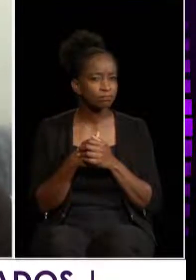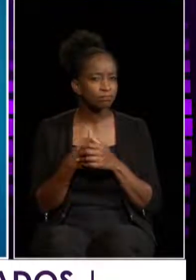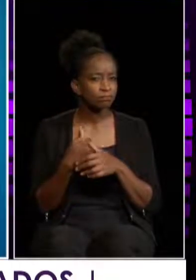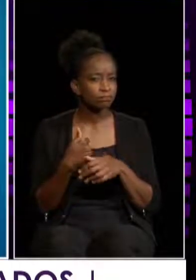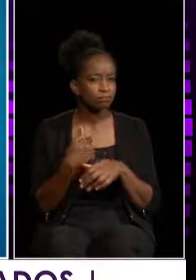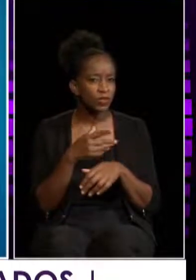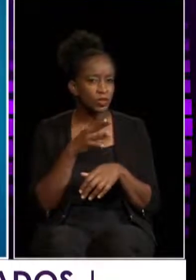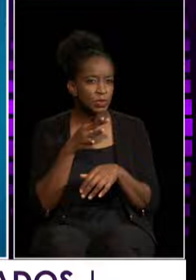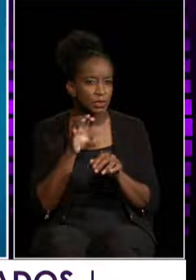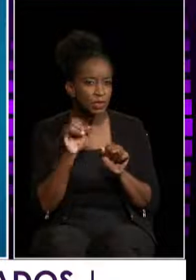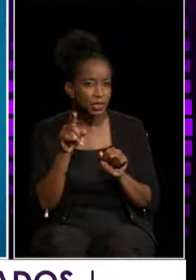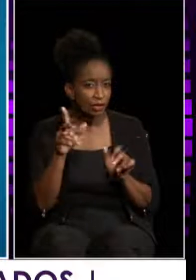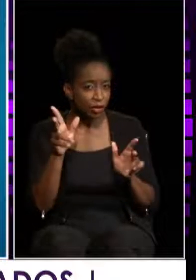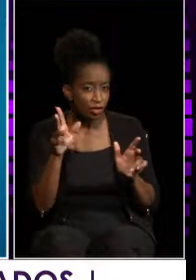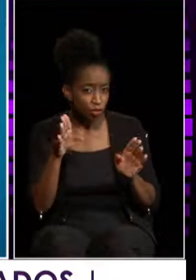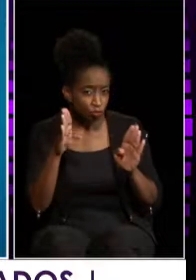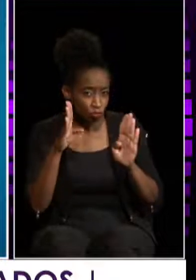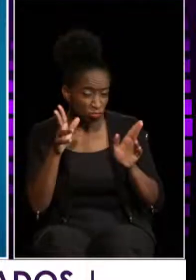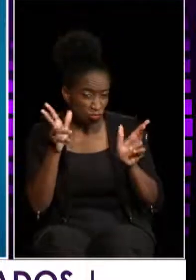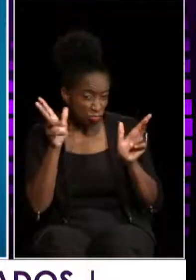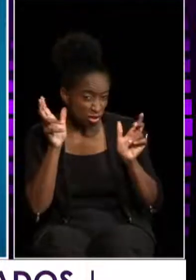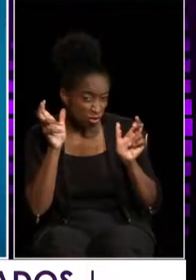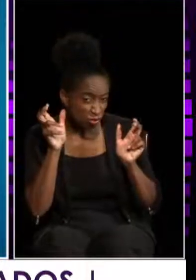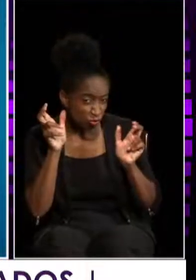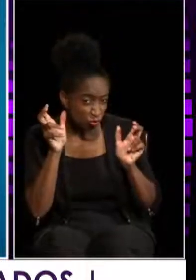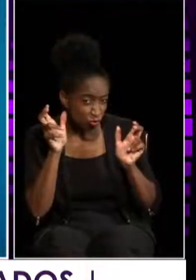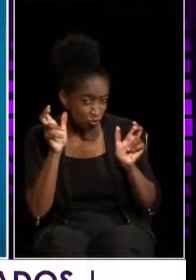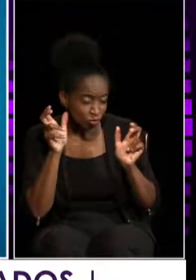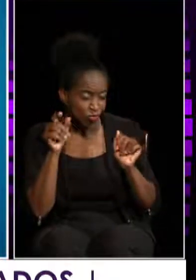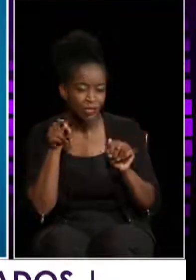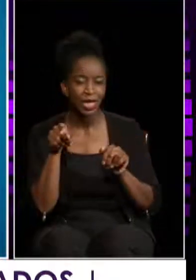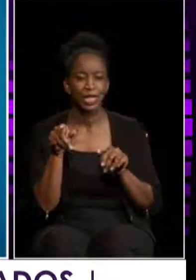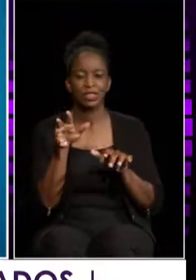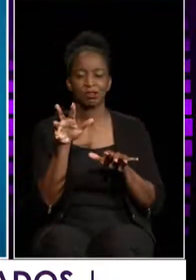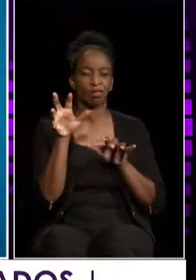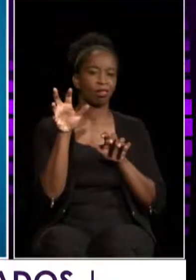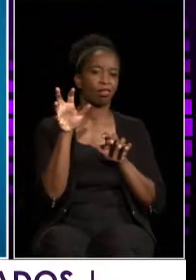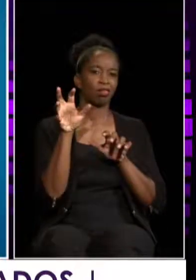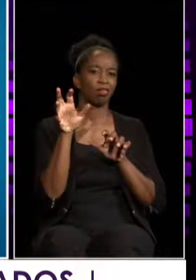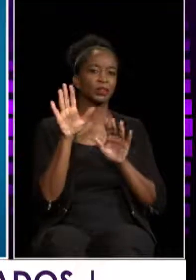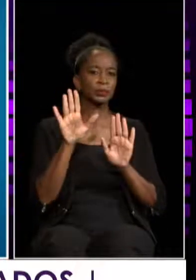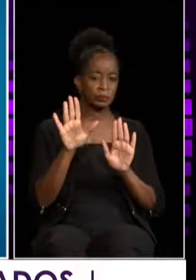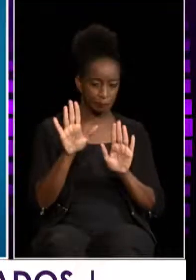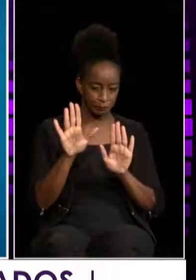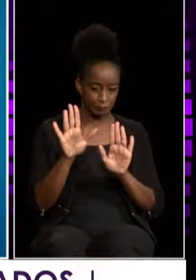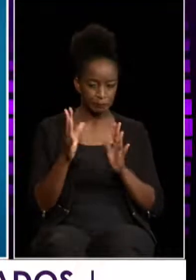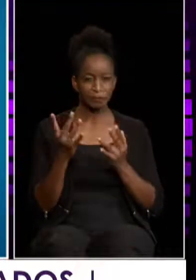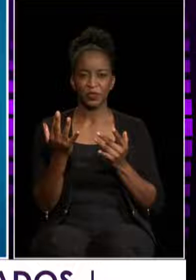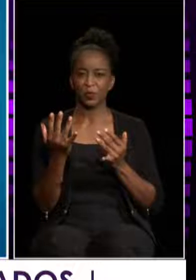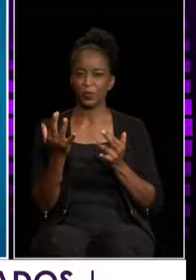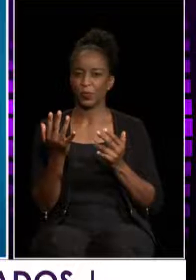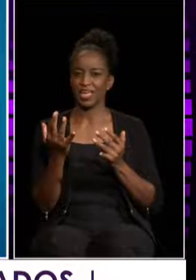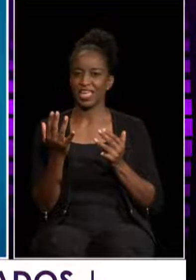Okay, if Marissa is stuck, we'll put a pin in that and we'll bring that question back to her.